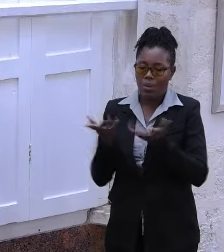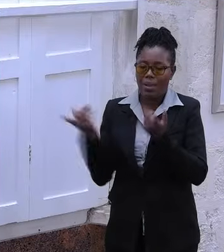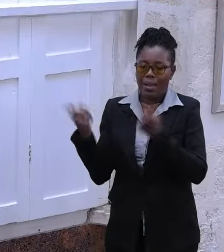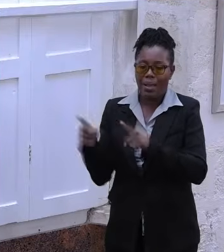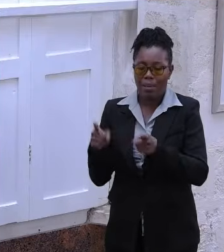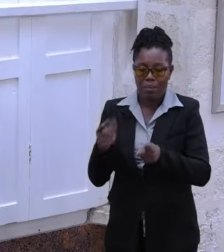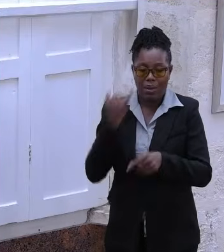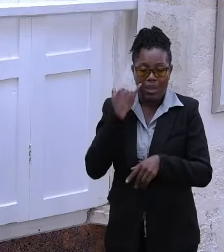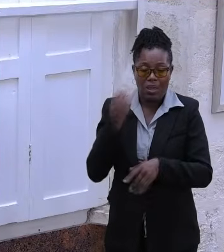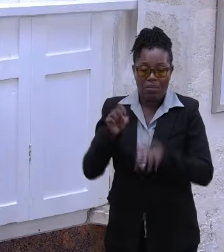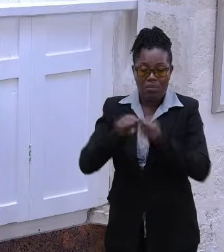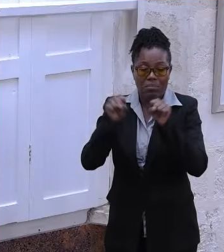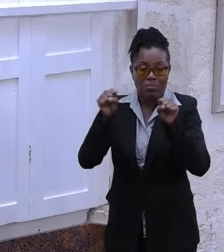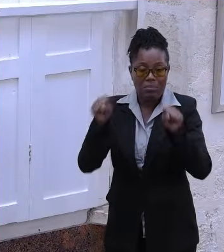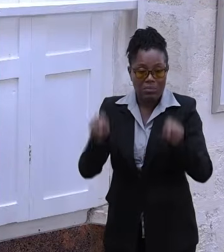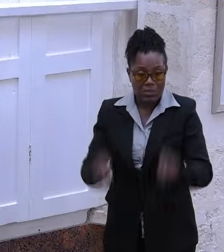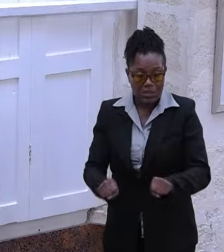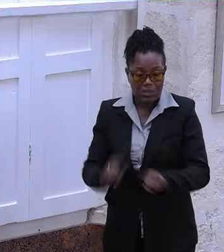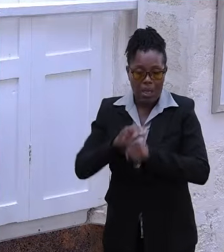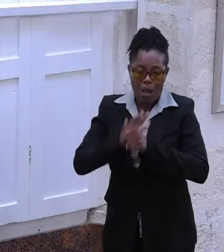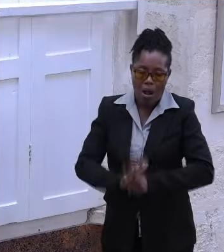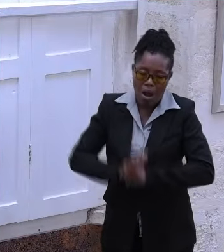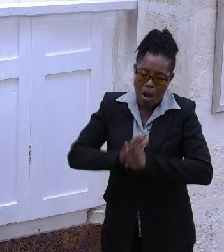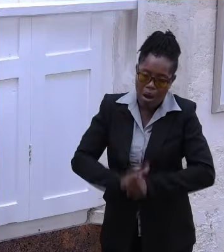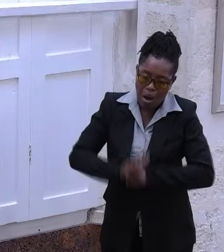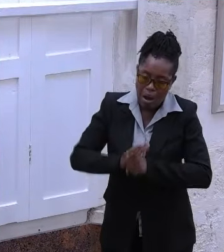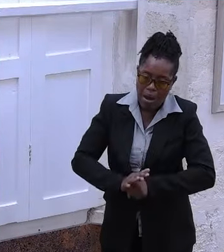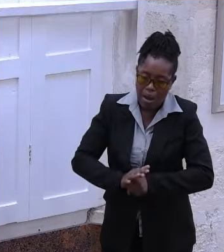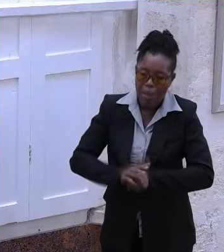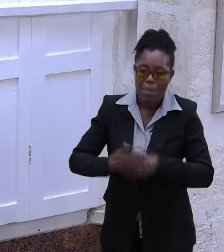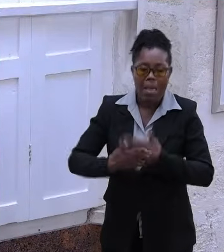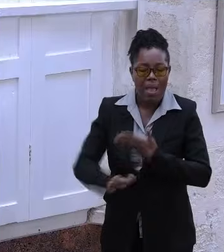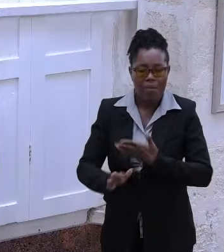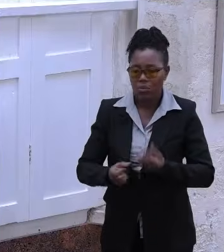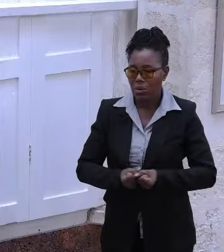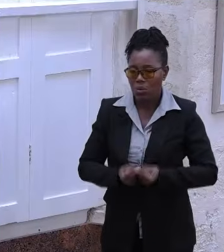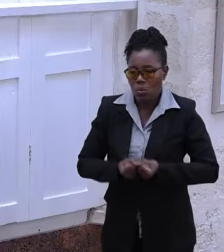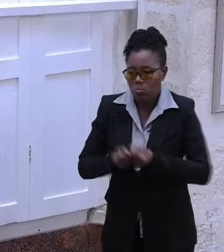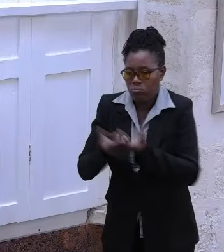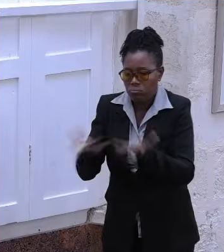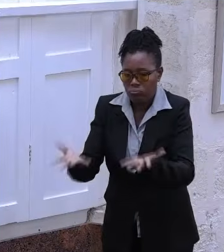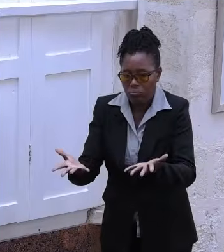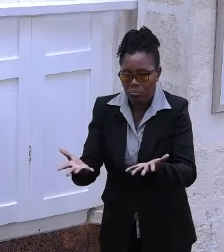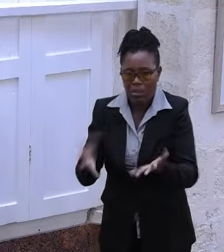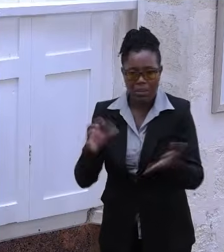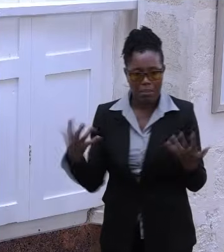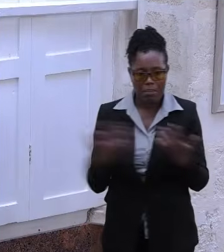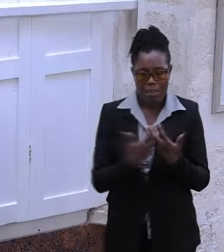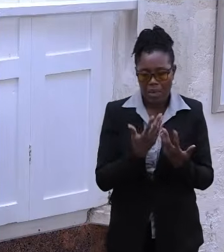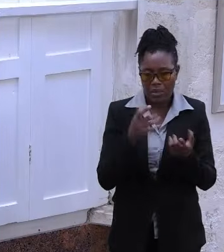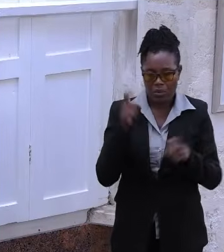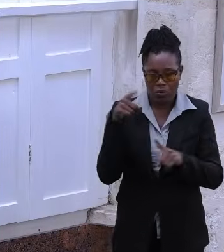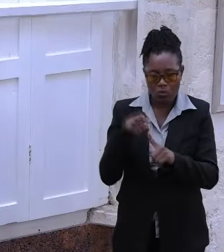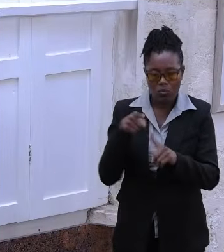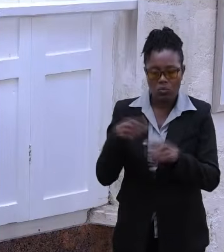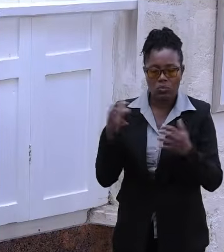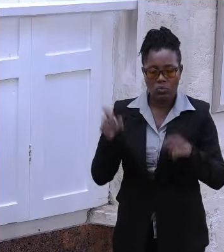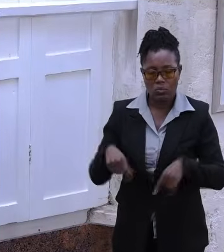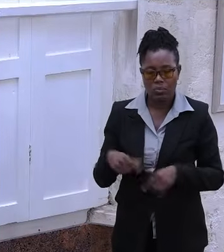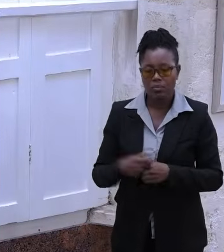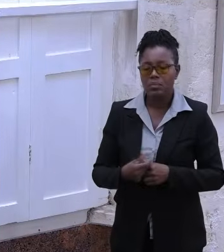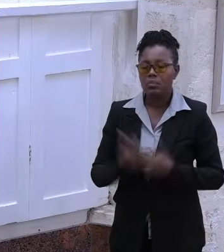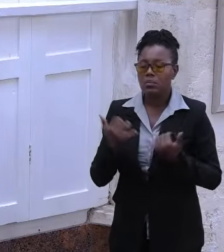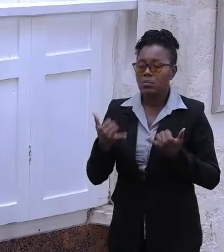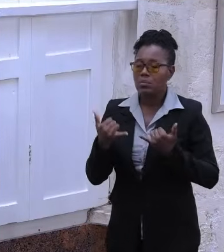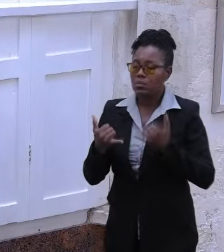system that is under pressure and does not deliver as it really ought to. Therefore, the question before